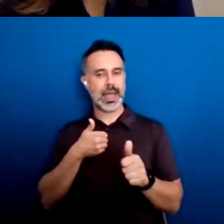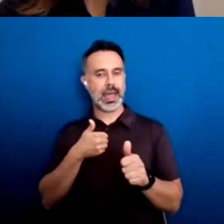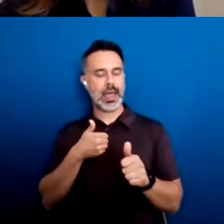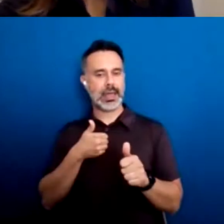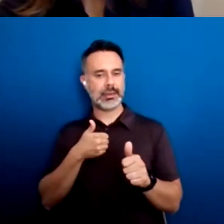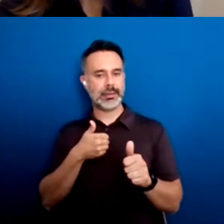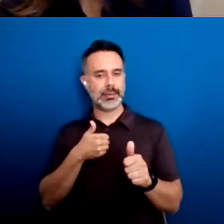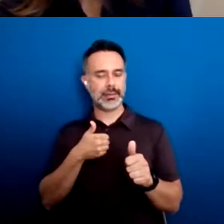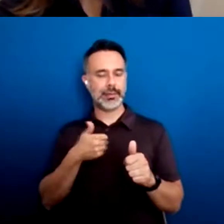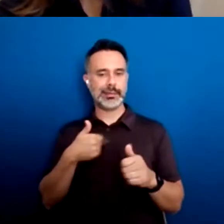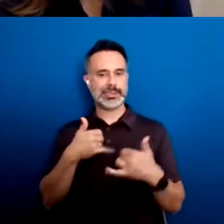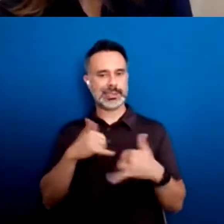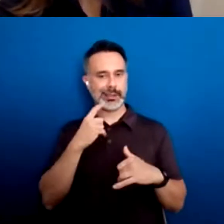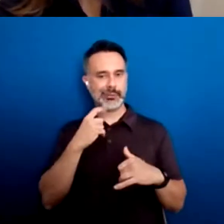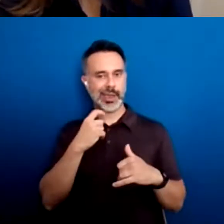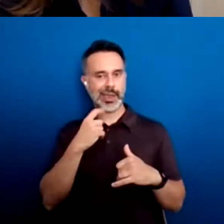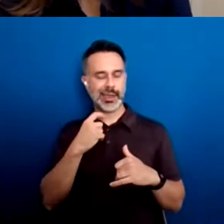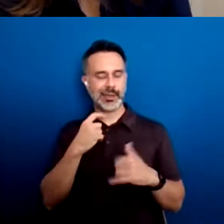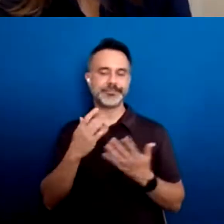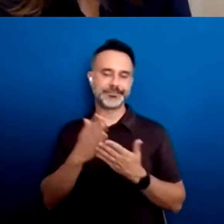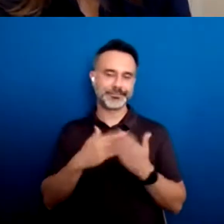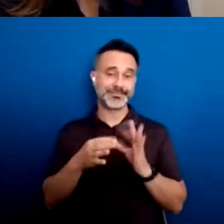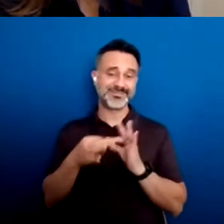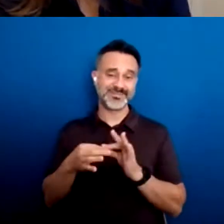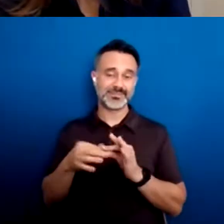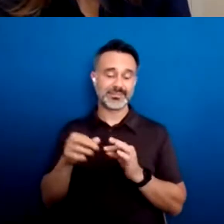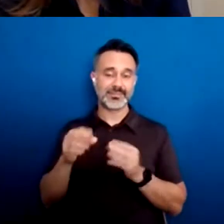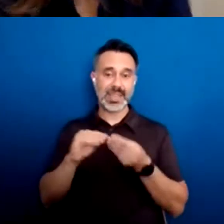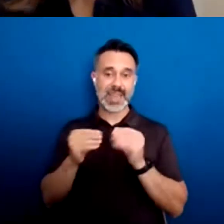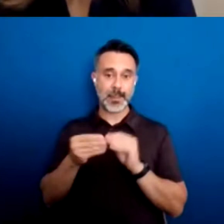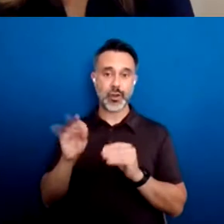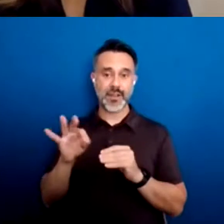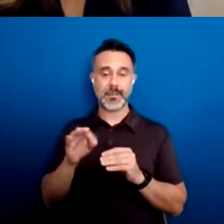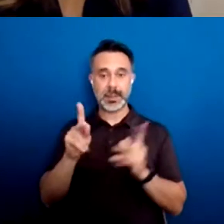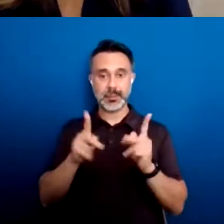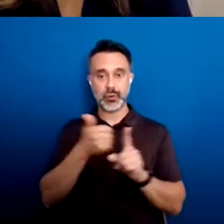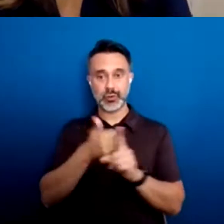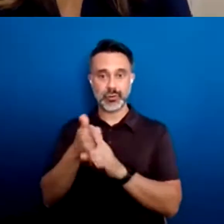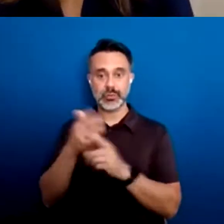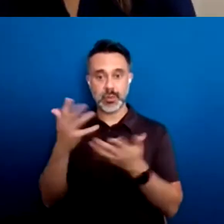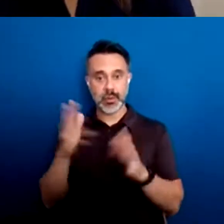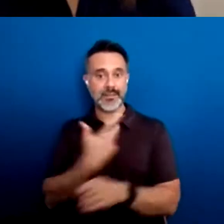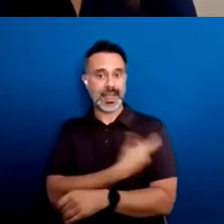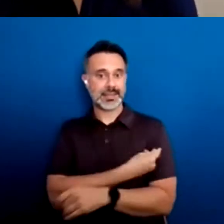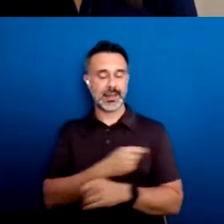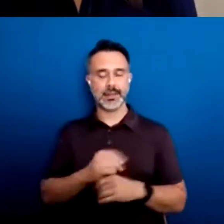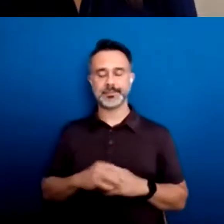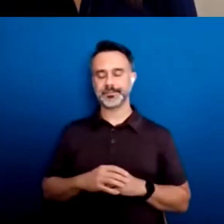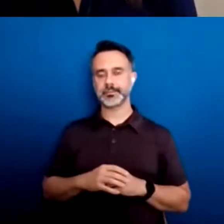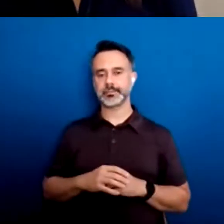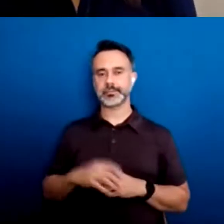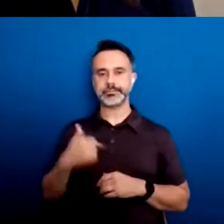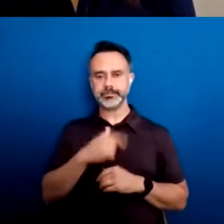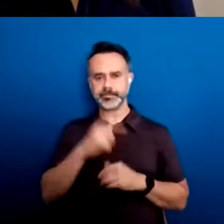has to do with vaccine rates. And so we also are spending a lot of time trying to figure